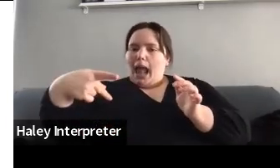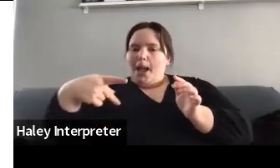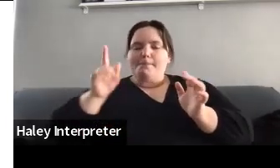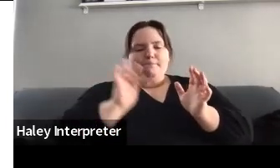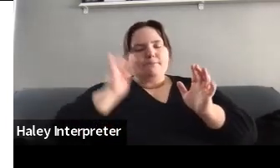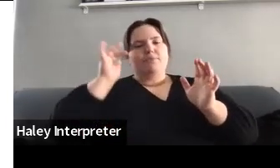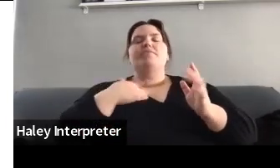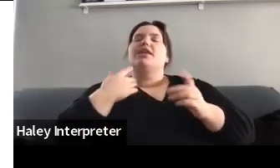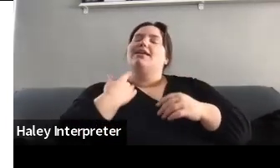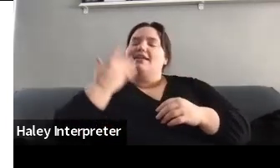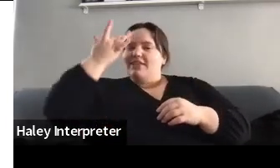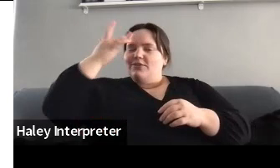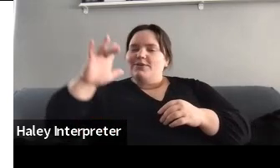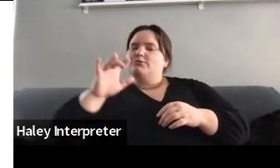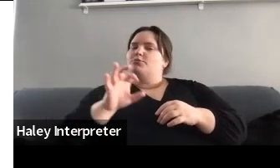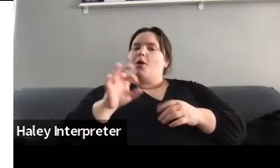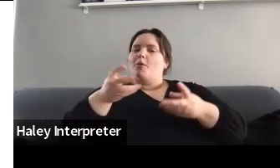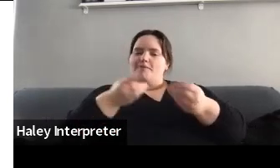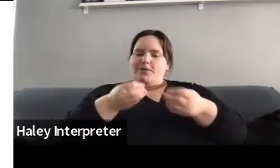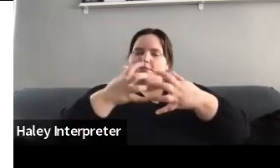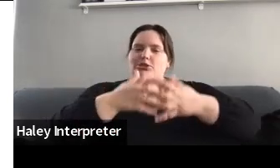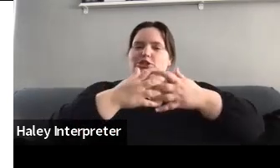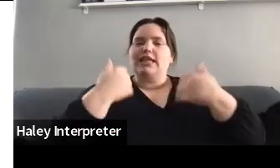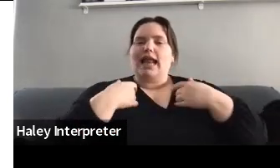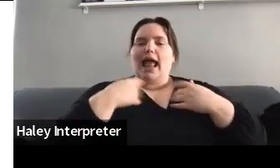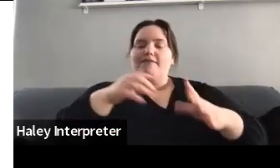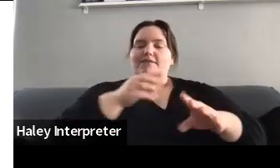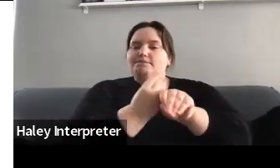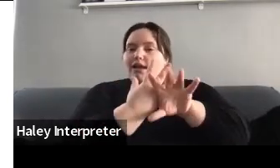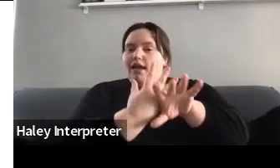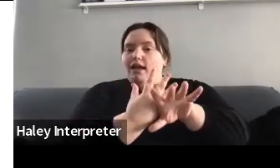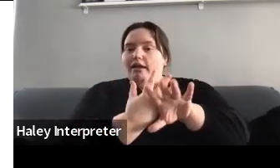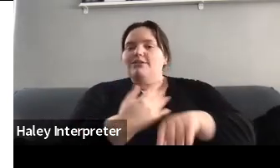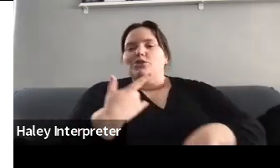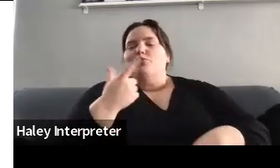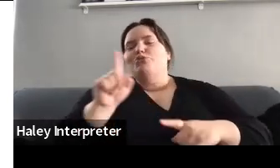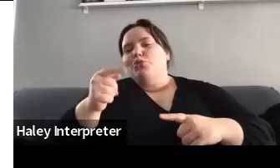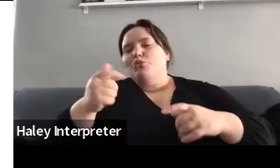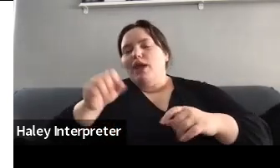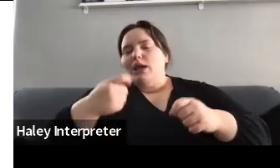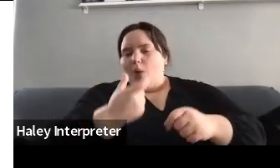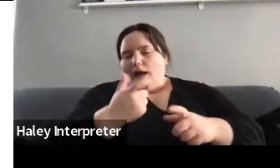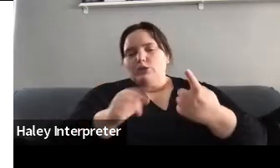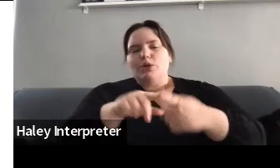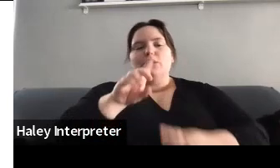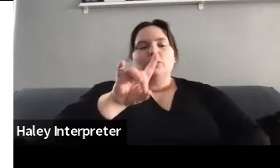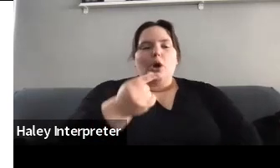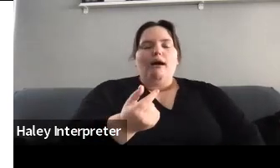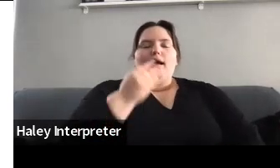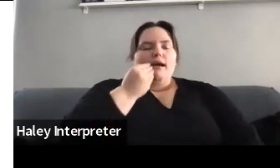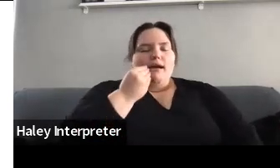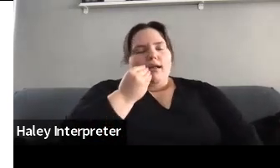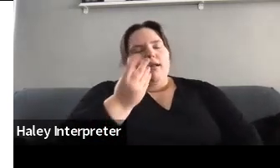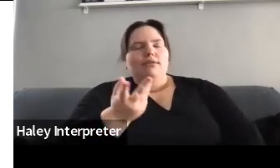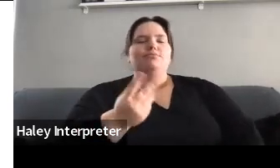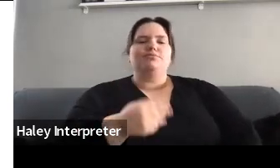camera so that you can watch while your dog eats. There are treat dispensers that work this way as well. One of the nice things